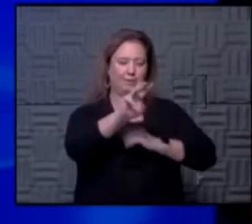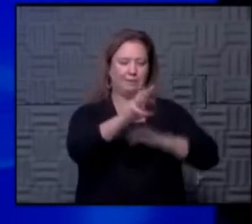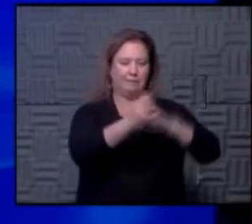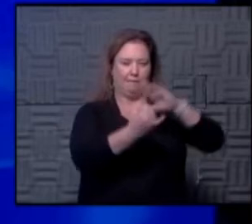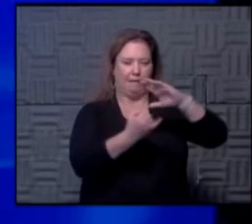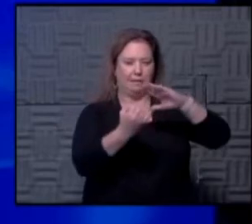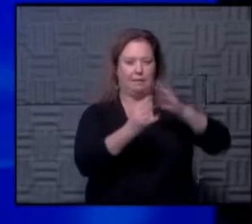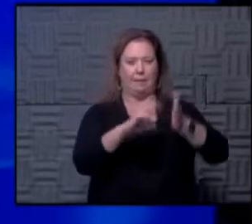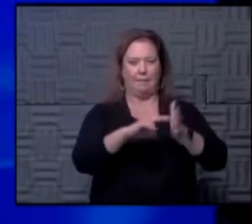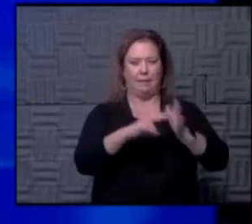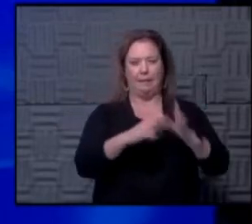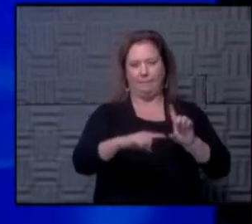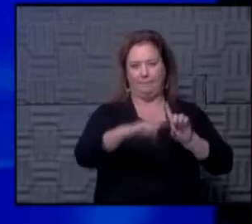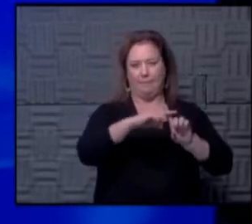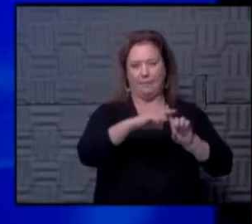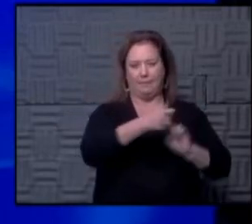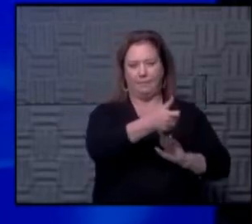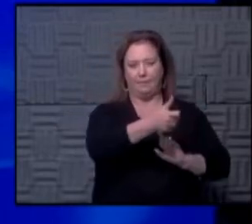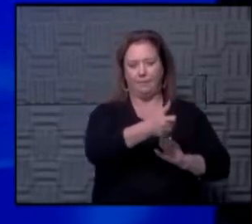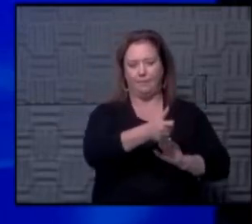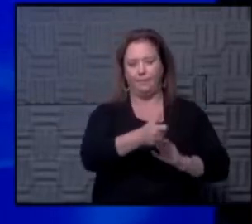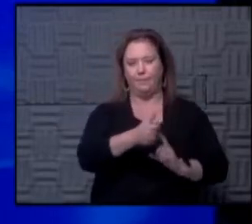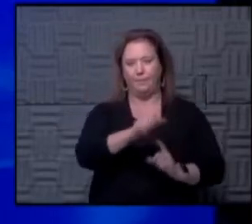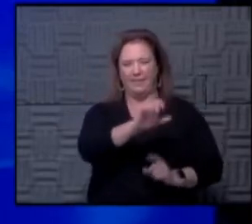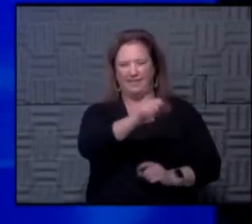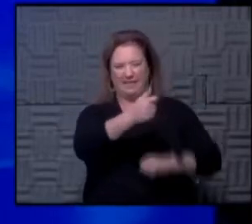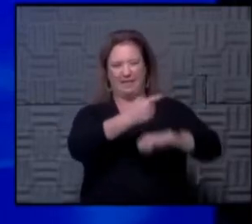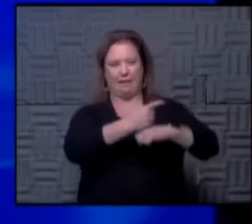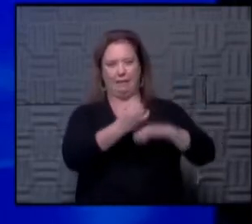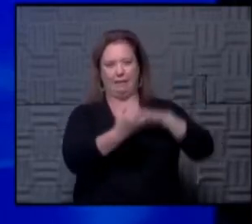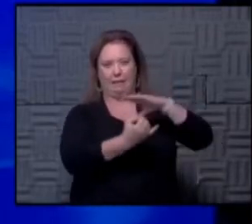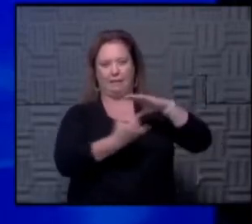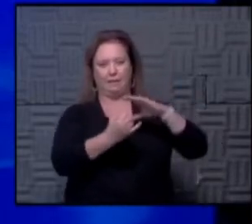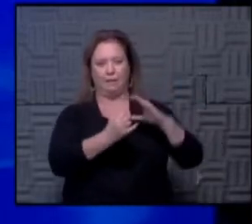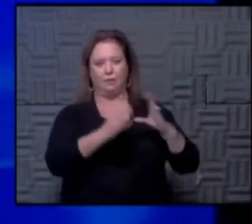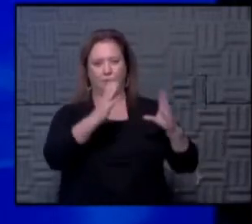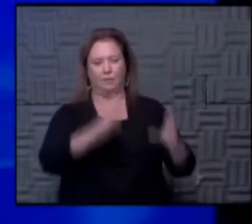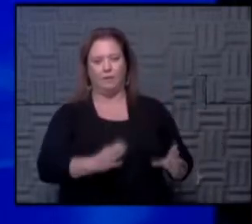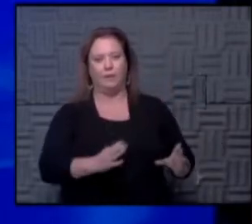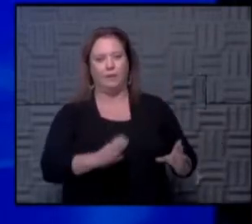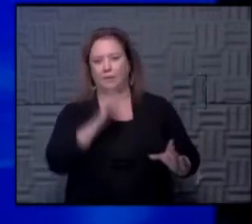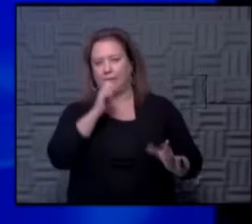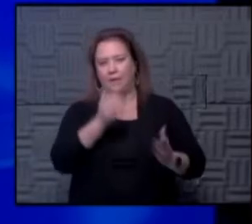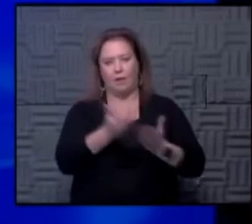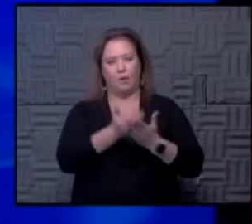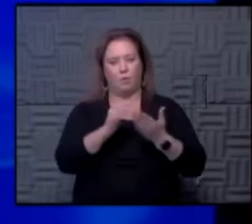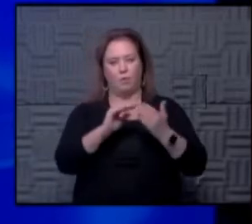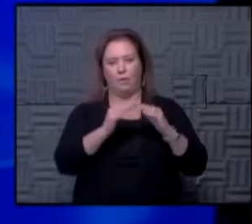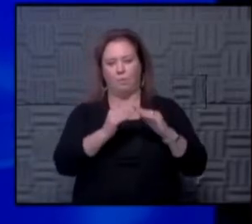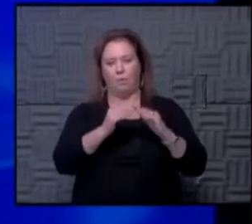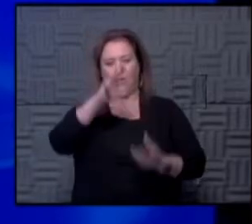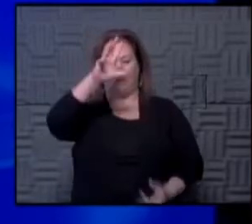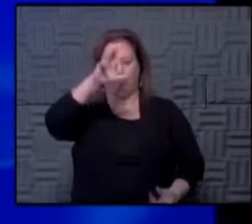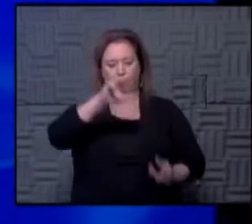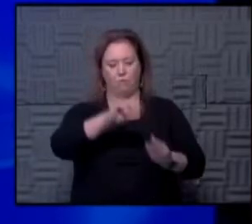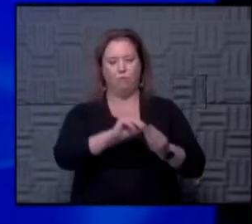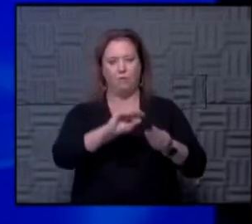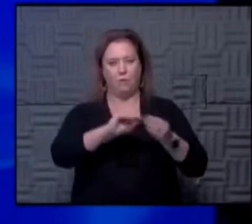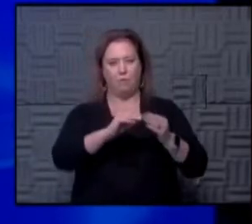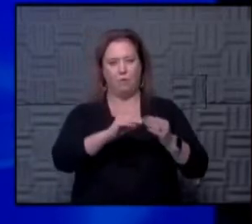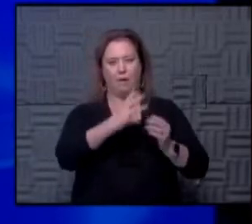on isolation, meaning they were positive. And that's a 10-day isolation period. So that's not a new number yesterday. That's the total number